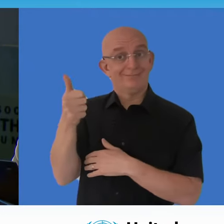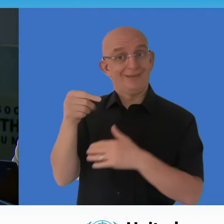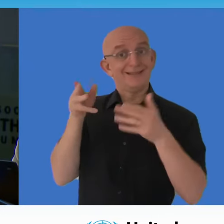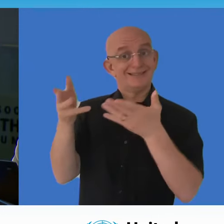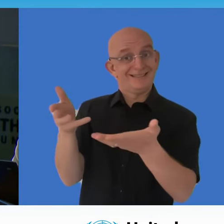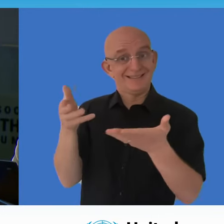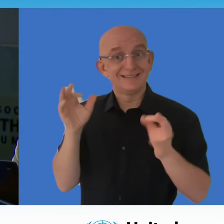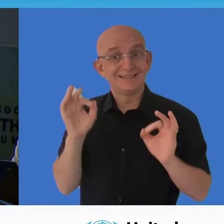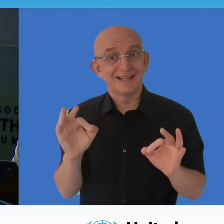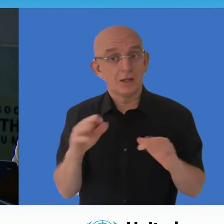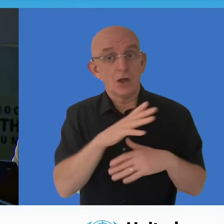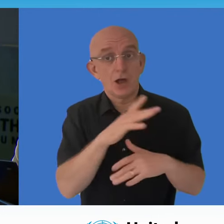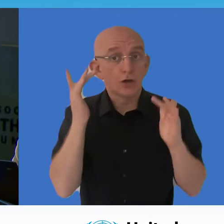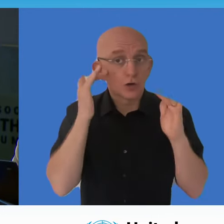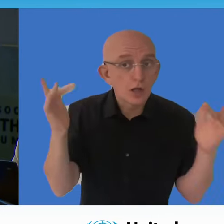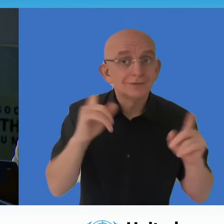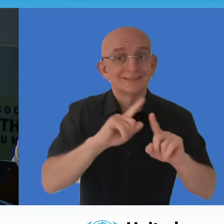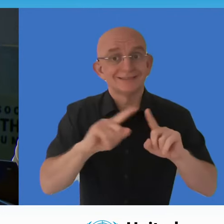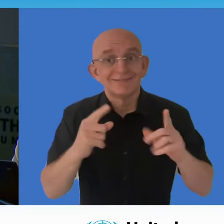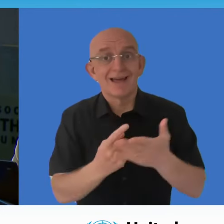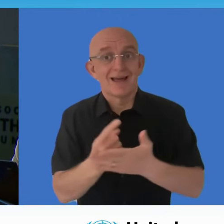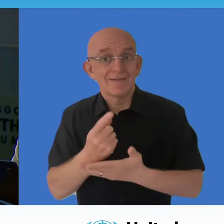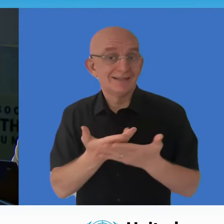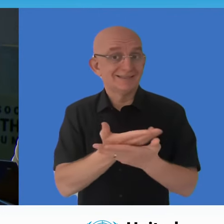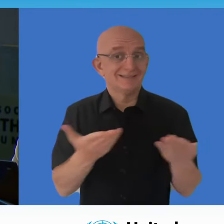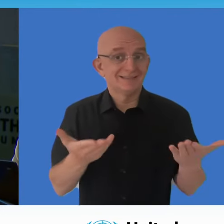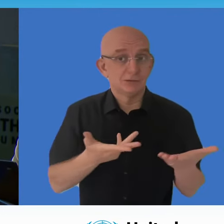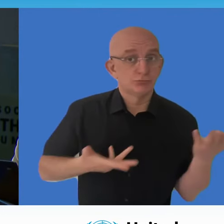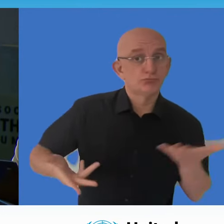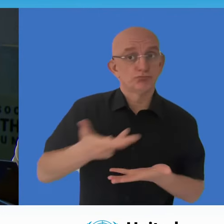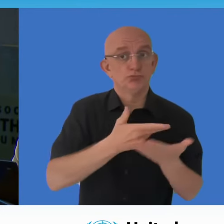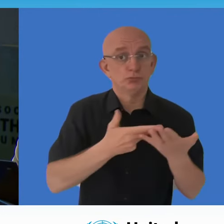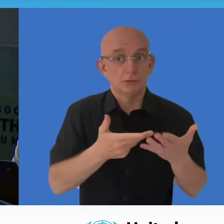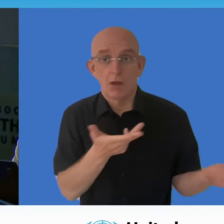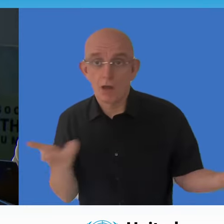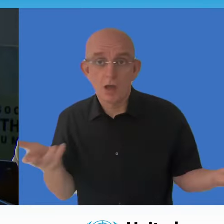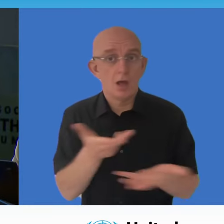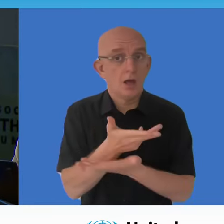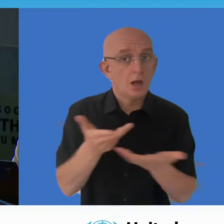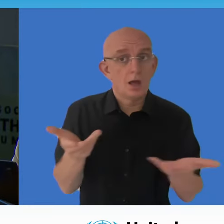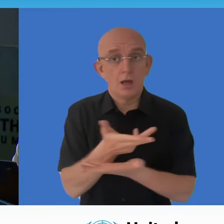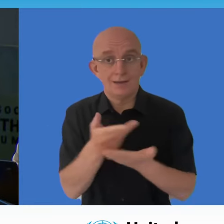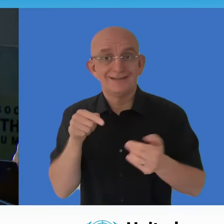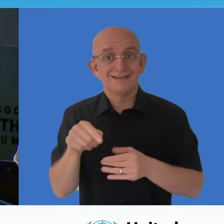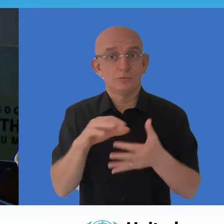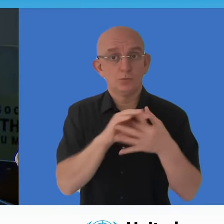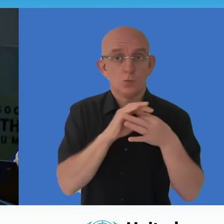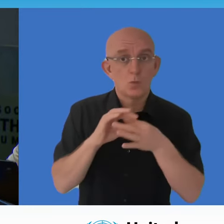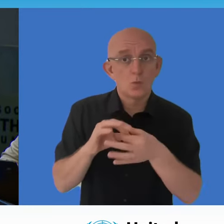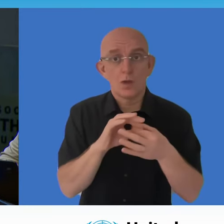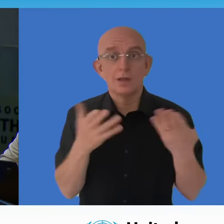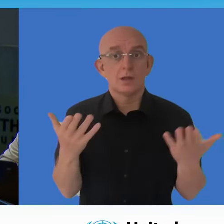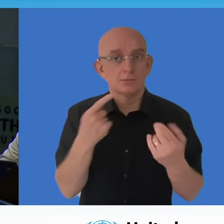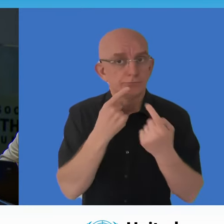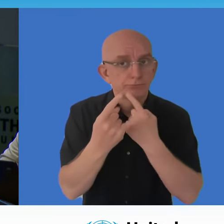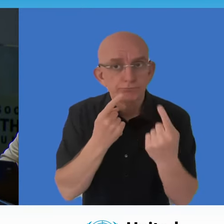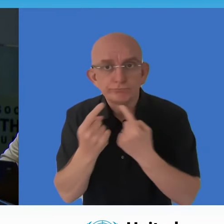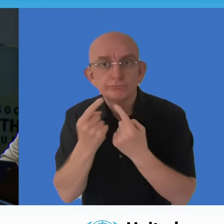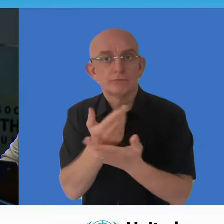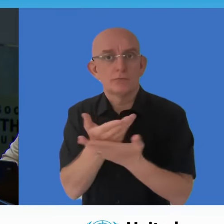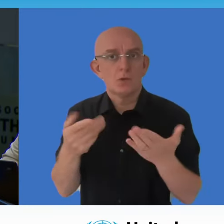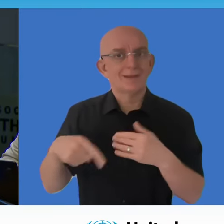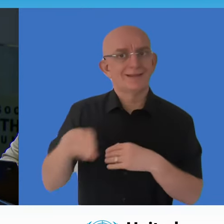cultural and linguistic exchange between refugees in their local community and also hear their feedback regarding our services. This allows us to